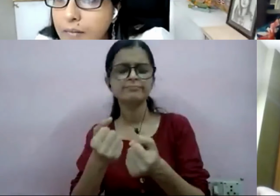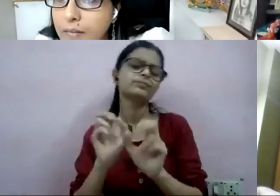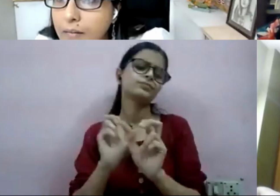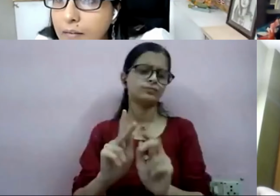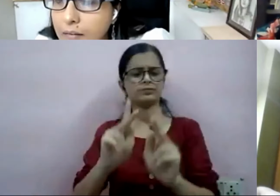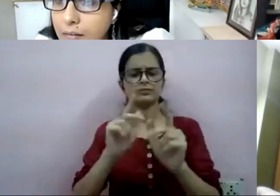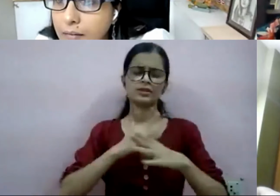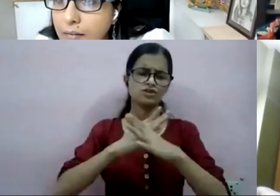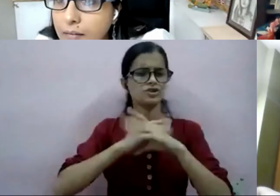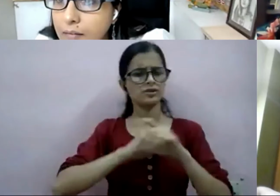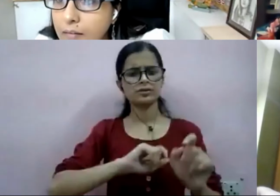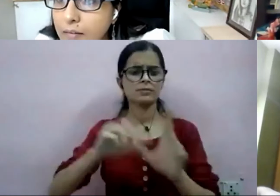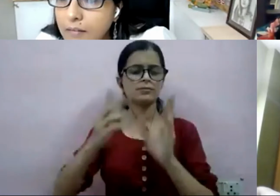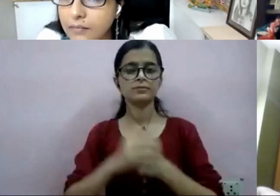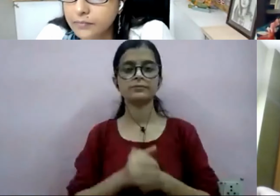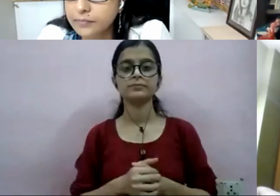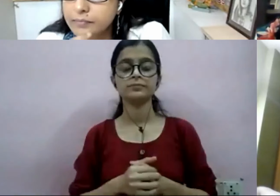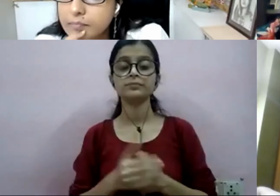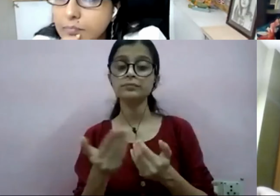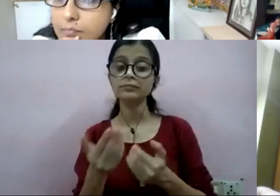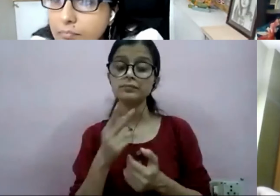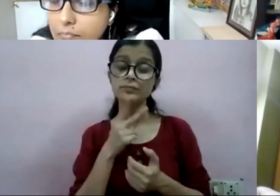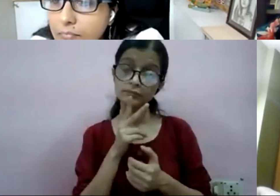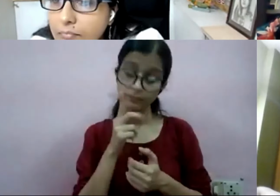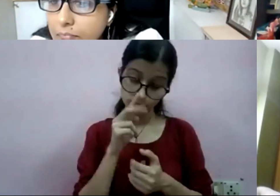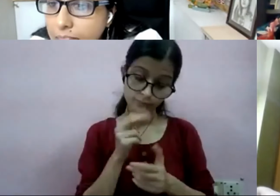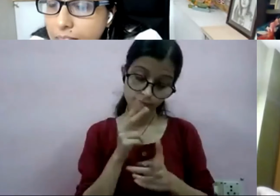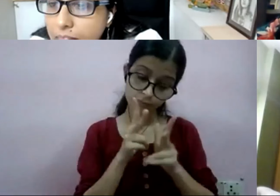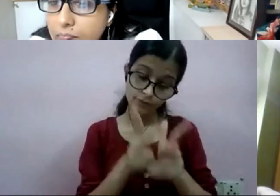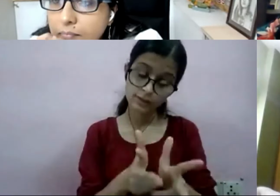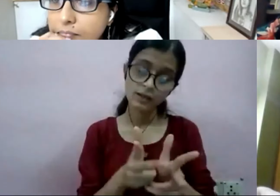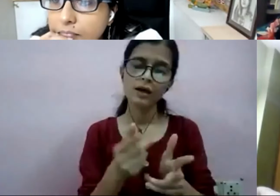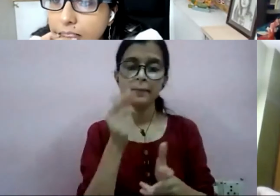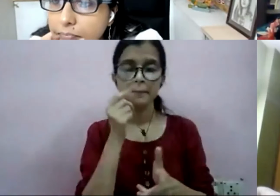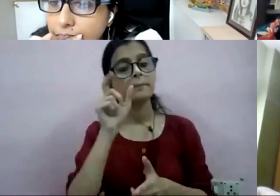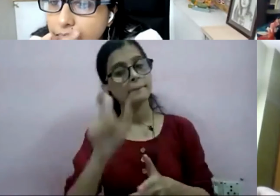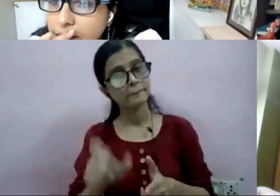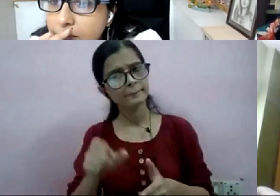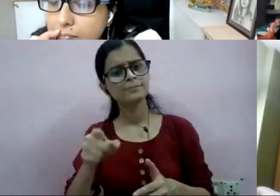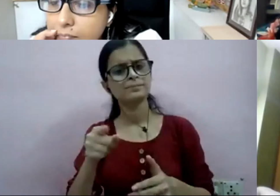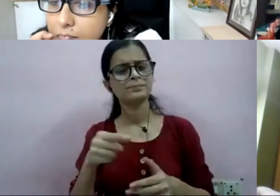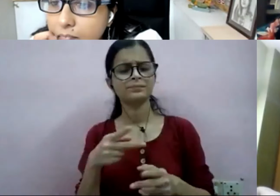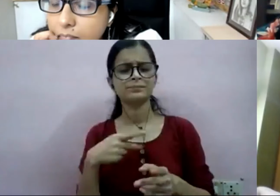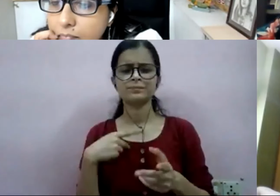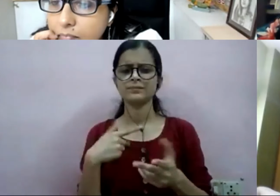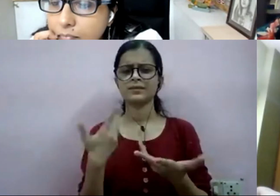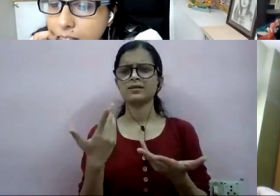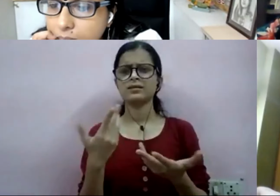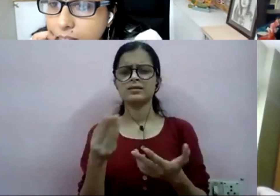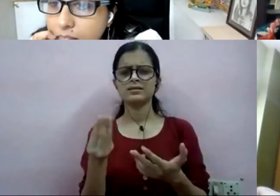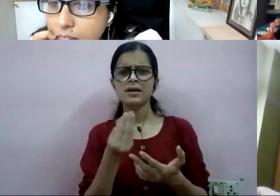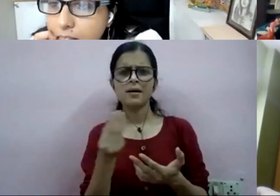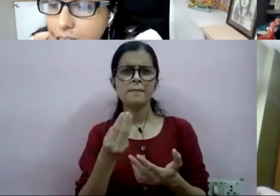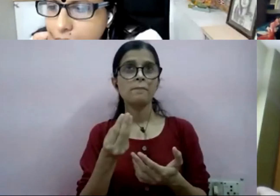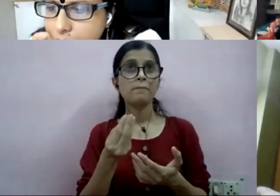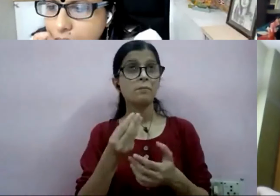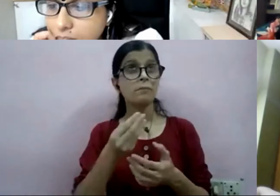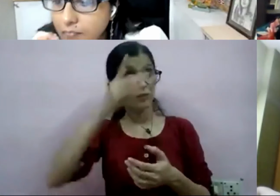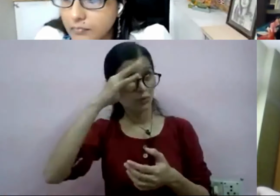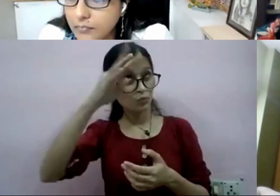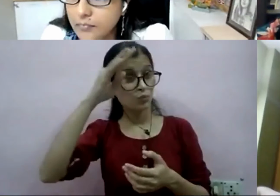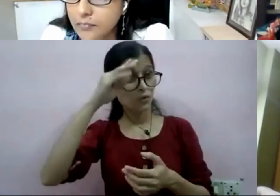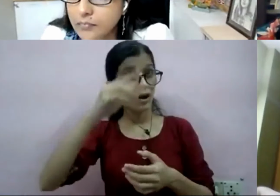K. Patel, who is talking, he's saying, I'm wondering whether there's a proper theorization of